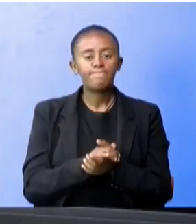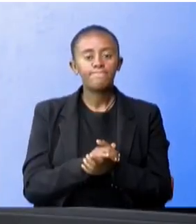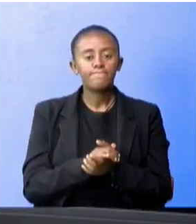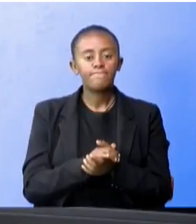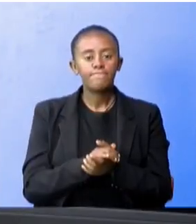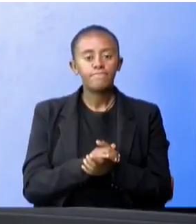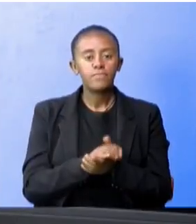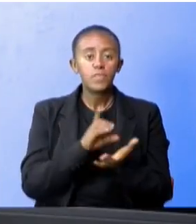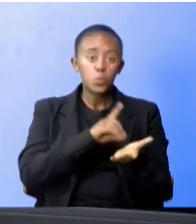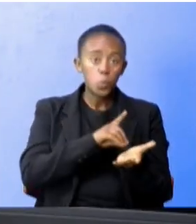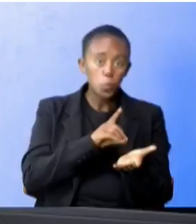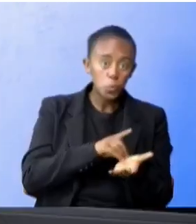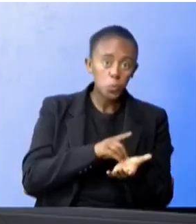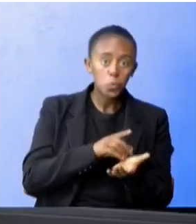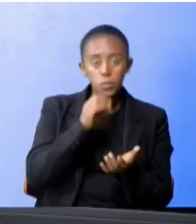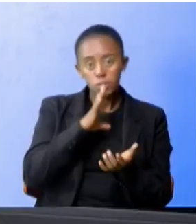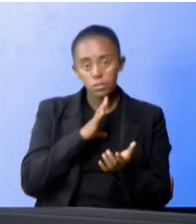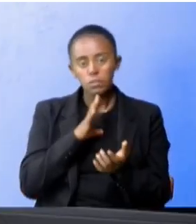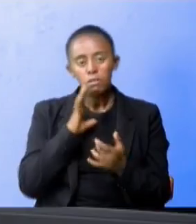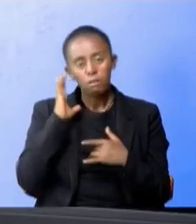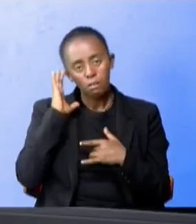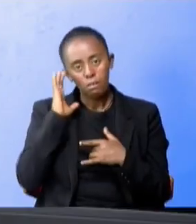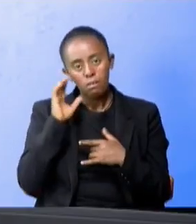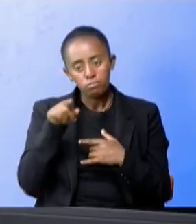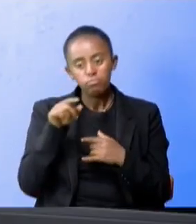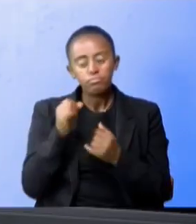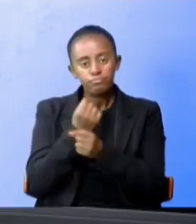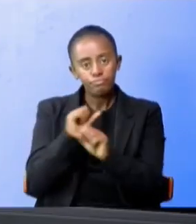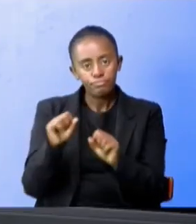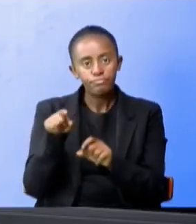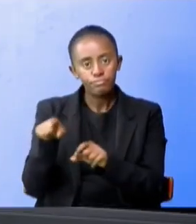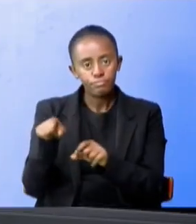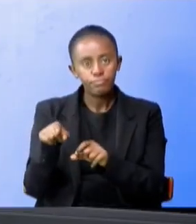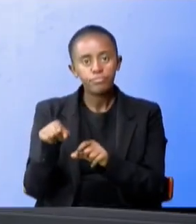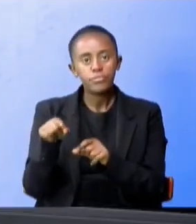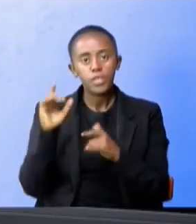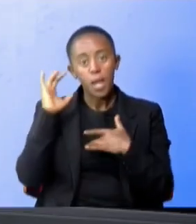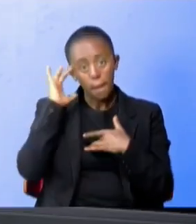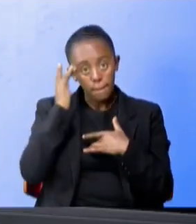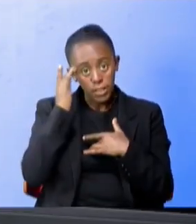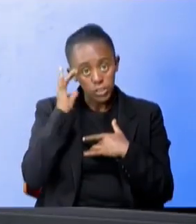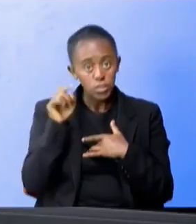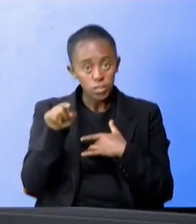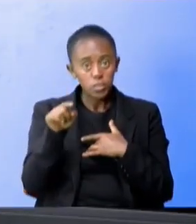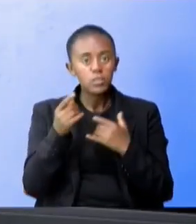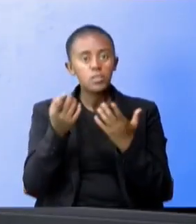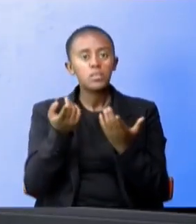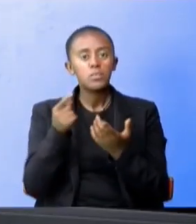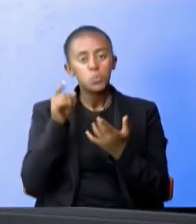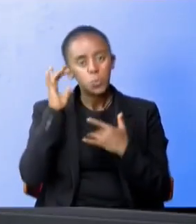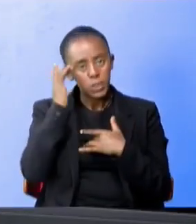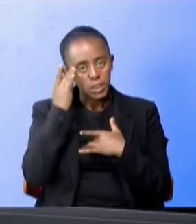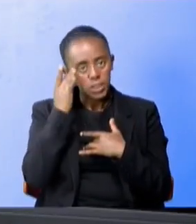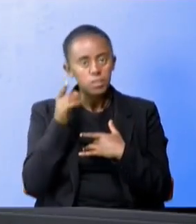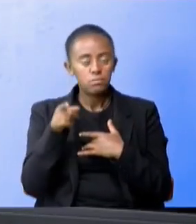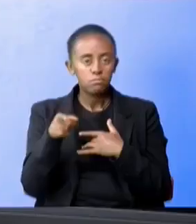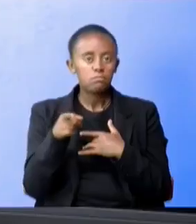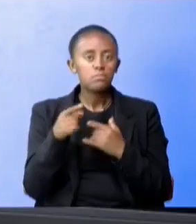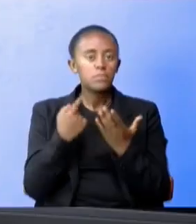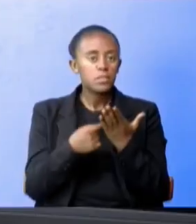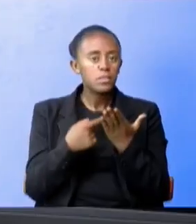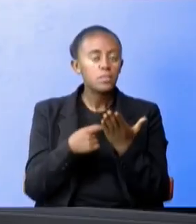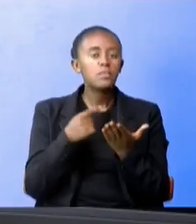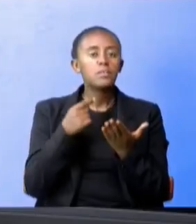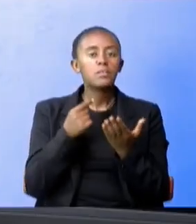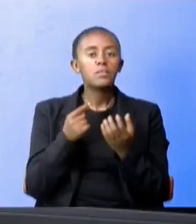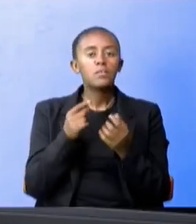So a doctor is someone who heals a person who is sick, and a patient is someone who is sick. So in this case,